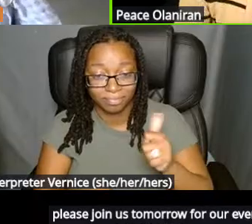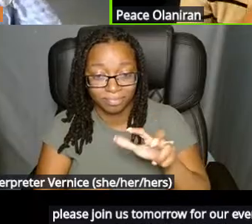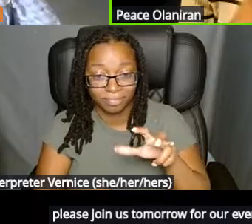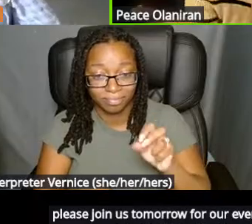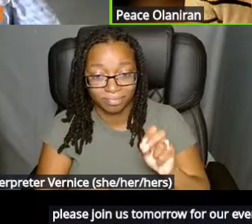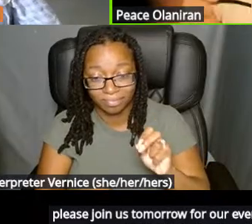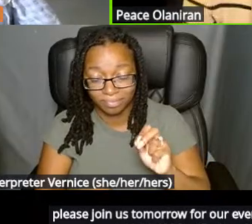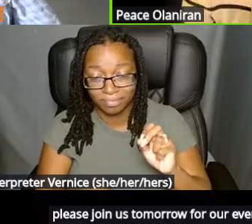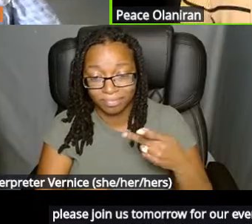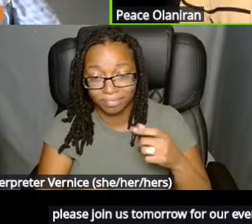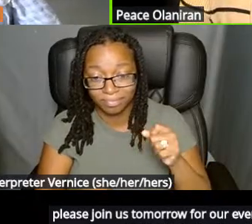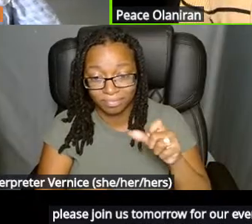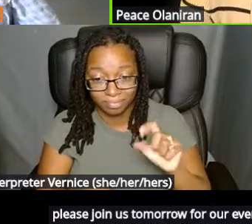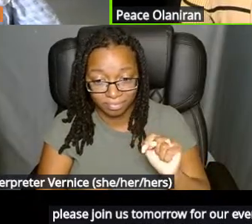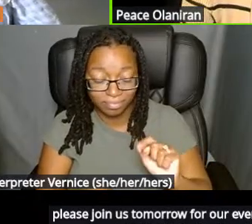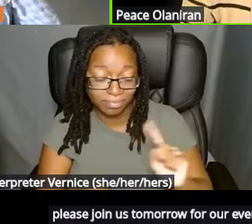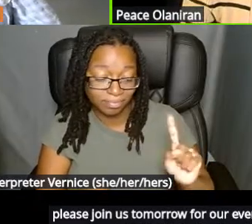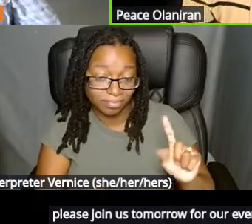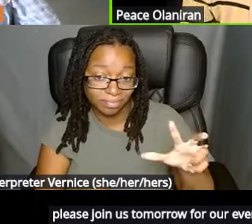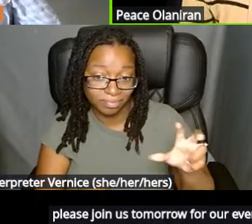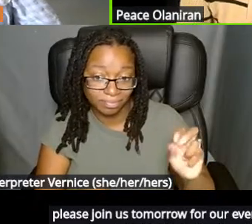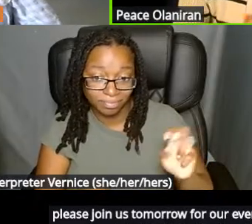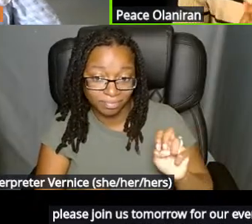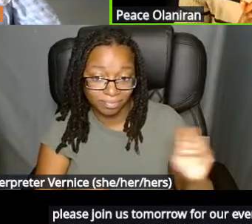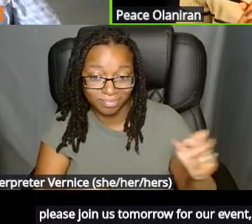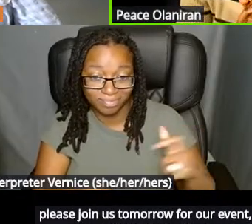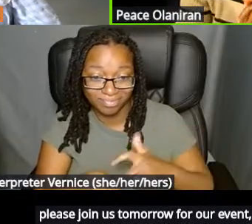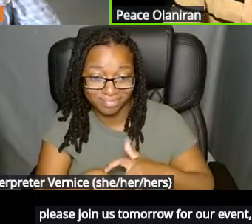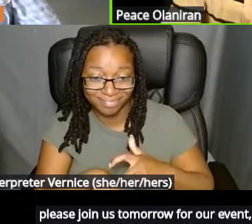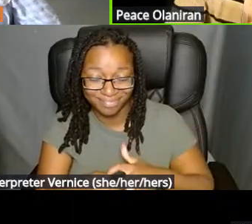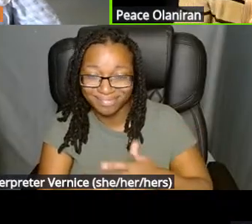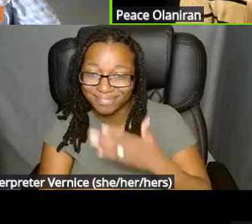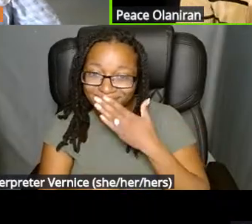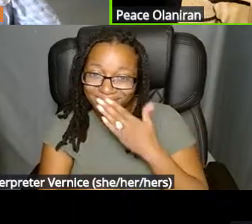Time and 1:30 p.m. Eastern Standard Time. So thank you once again. We'll see you guys.